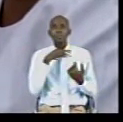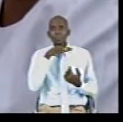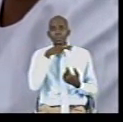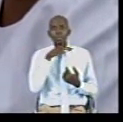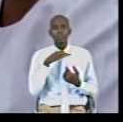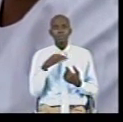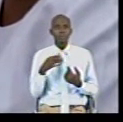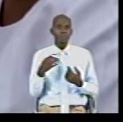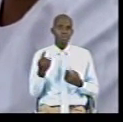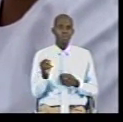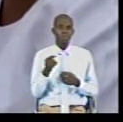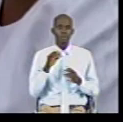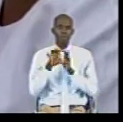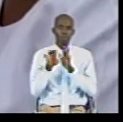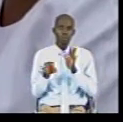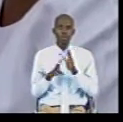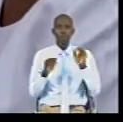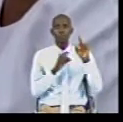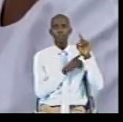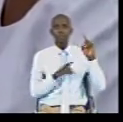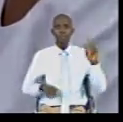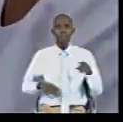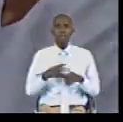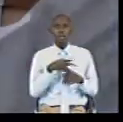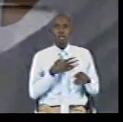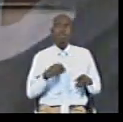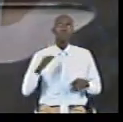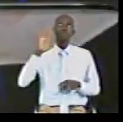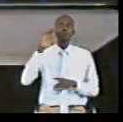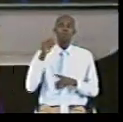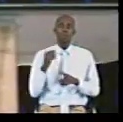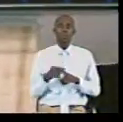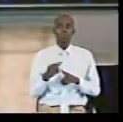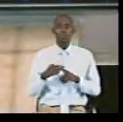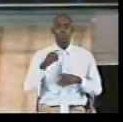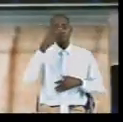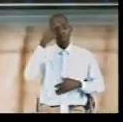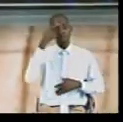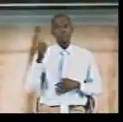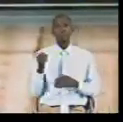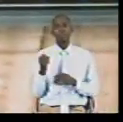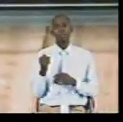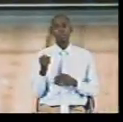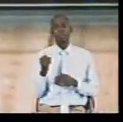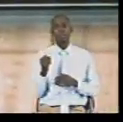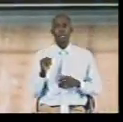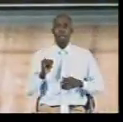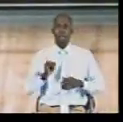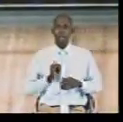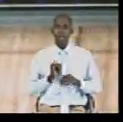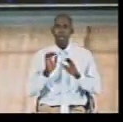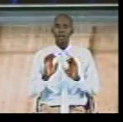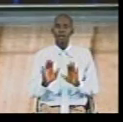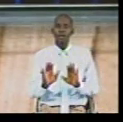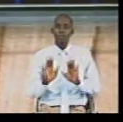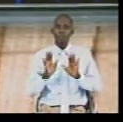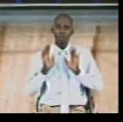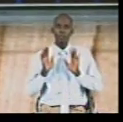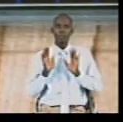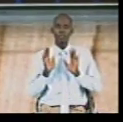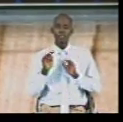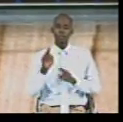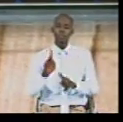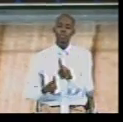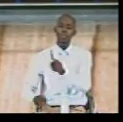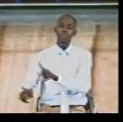the Lord and thy words, because I feared the people."